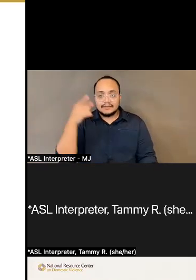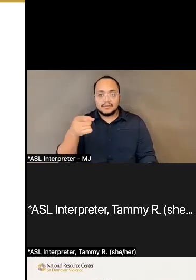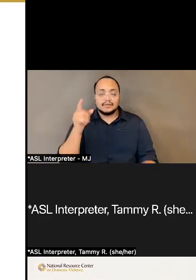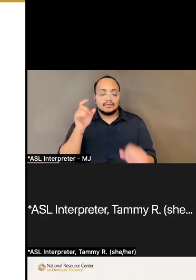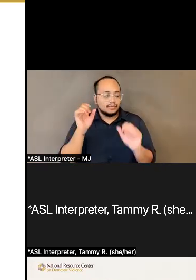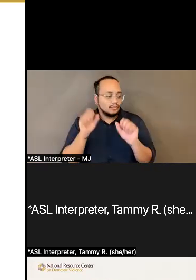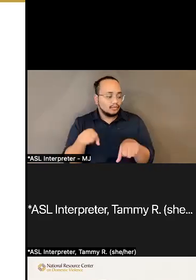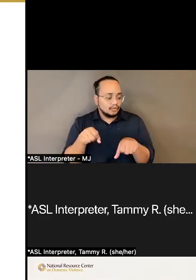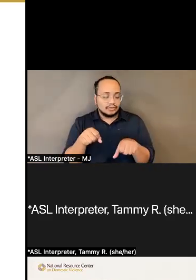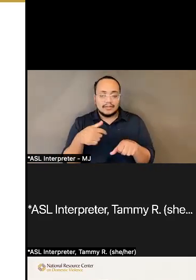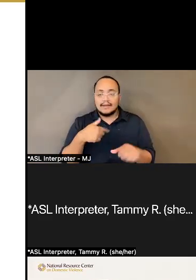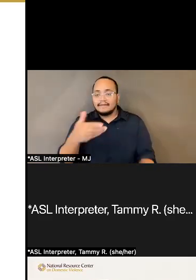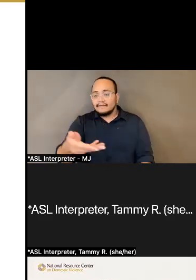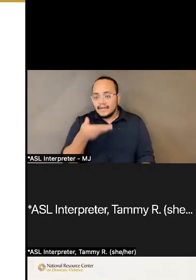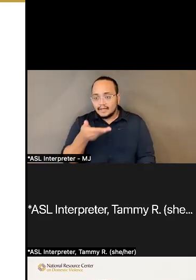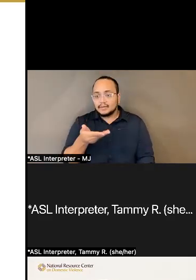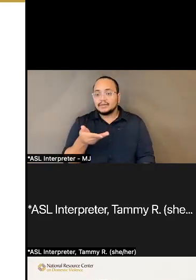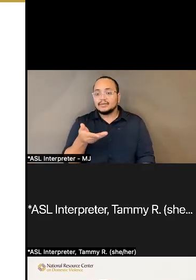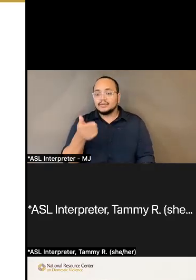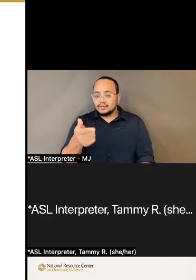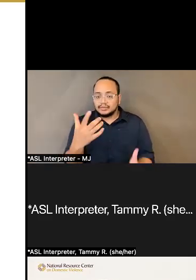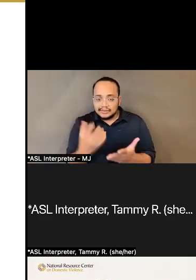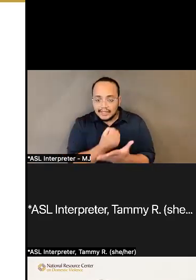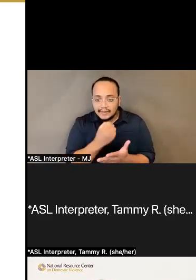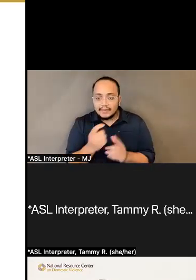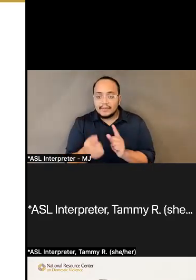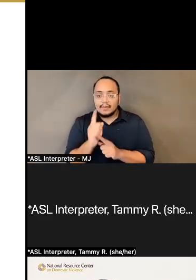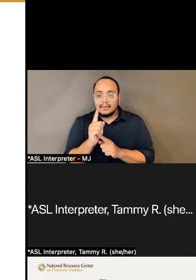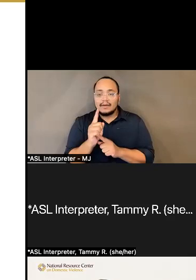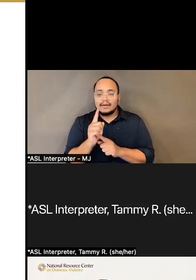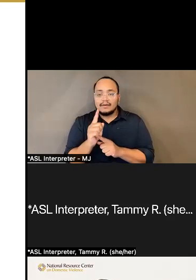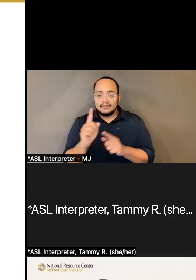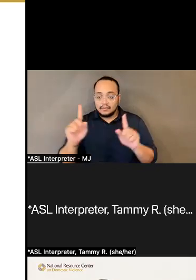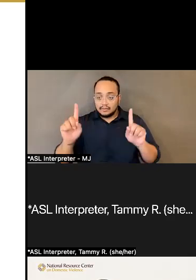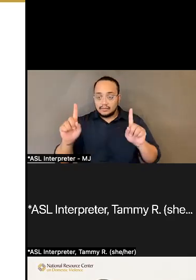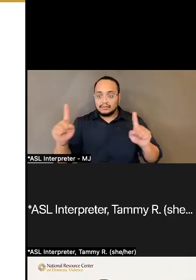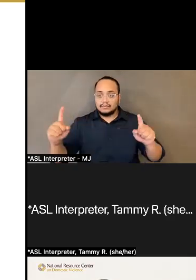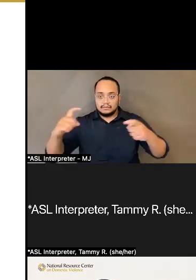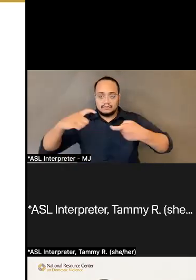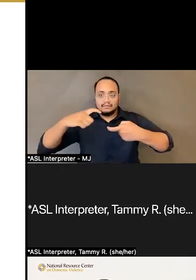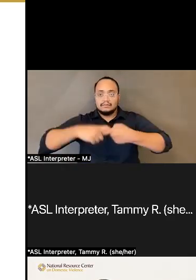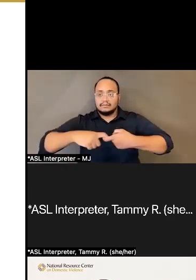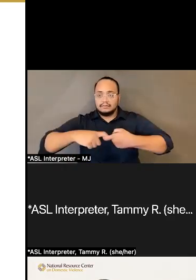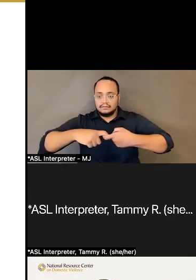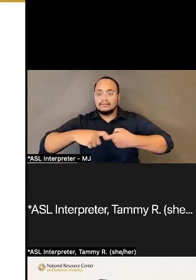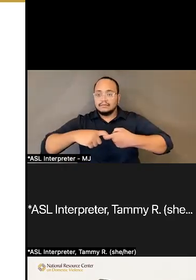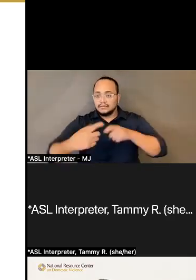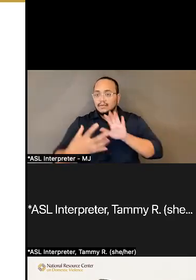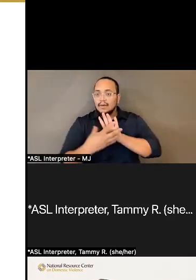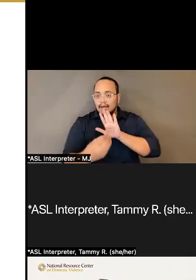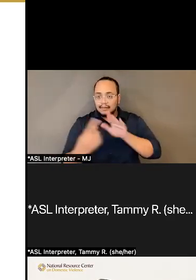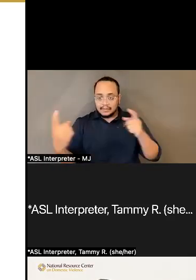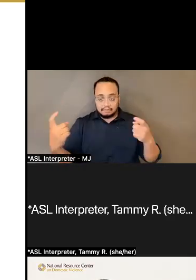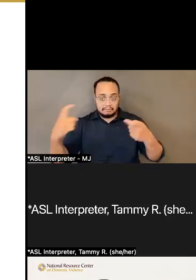I invite you to take a moment to hook your two index fingers together if you